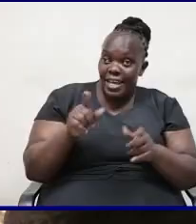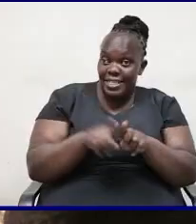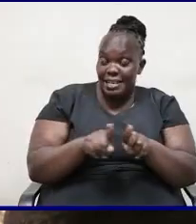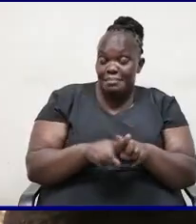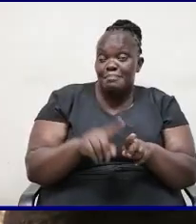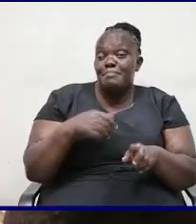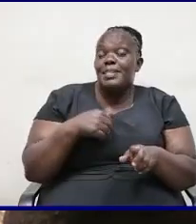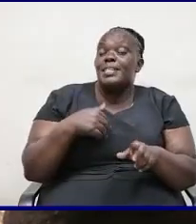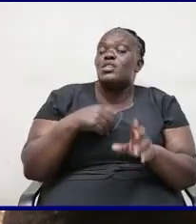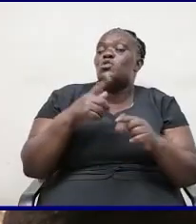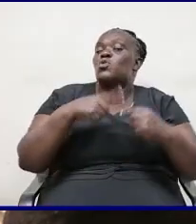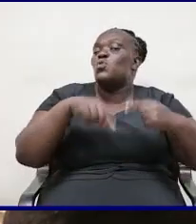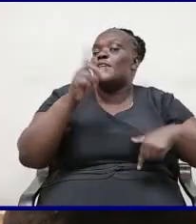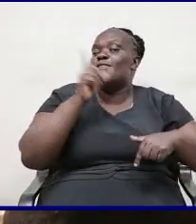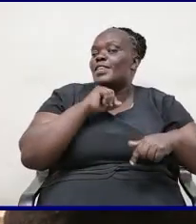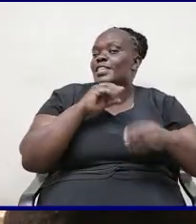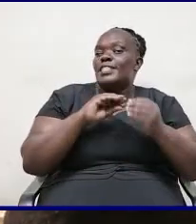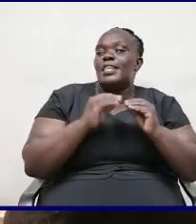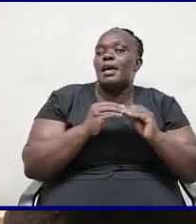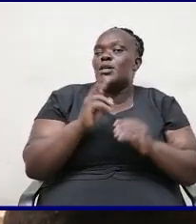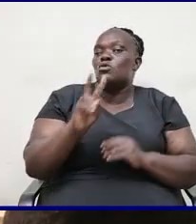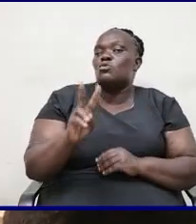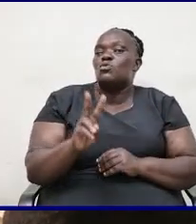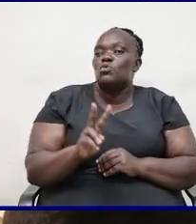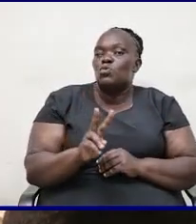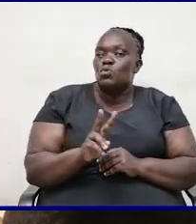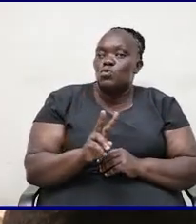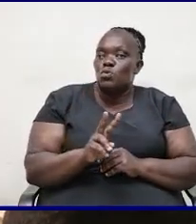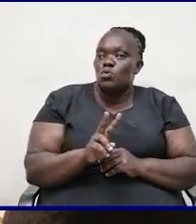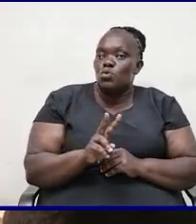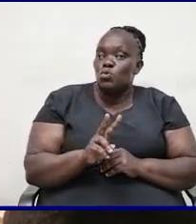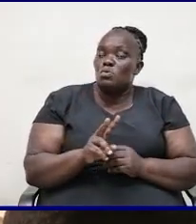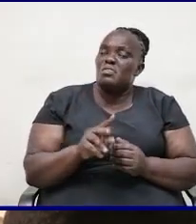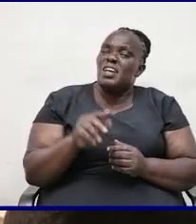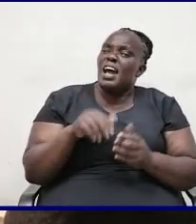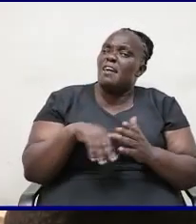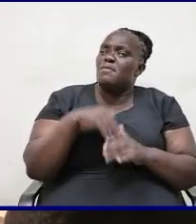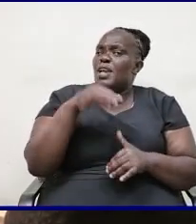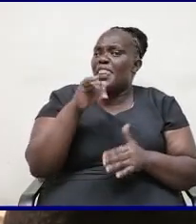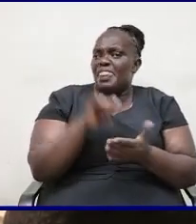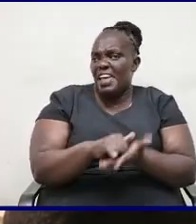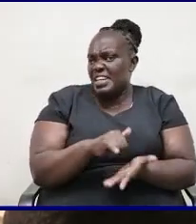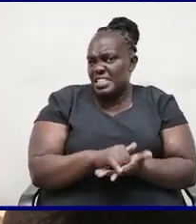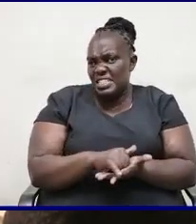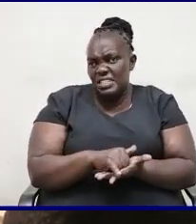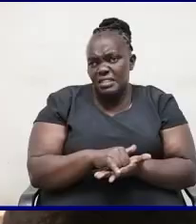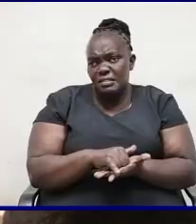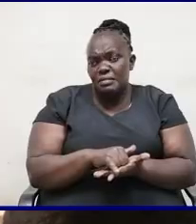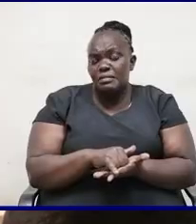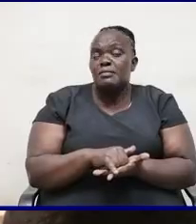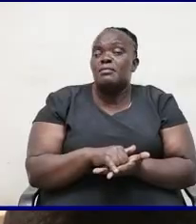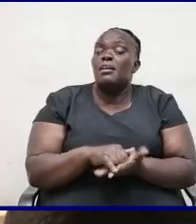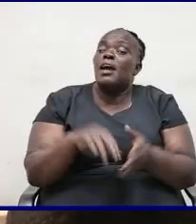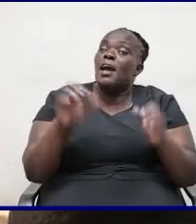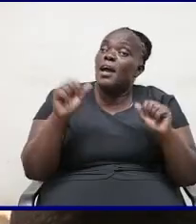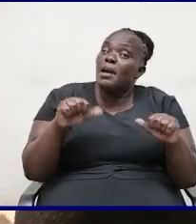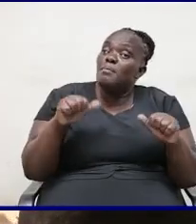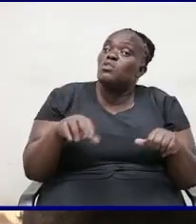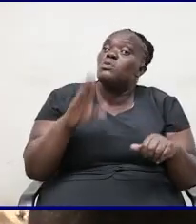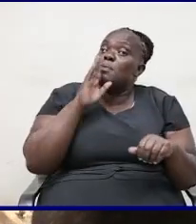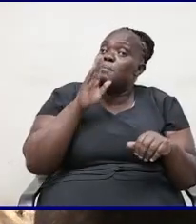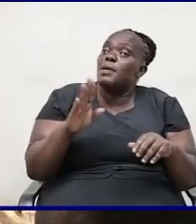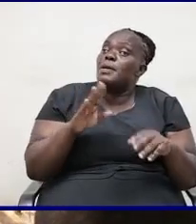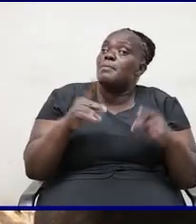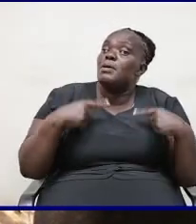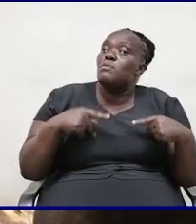course, I did not win. I became number 2. And then after that, of course, I was able to to